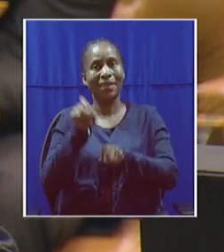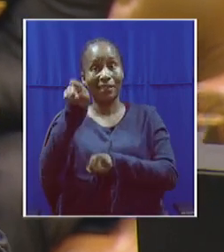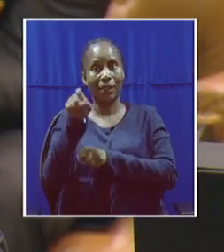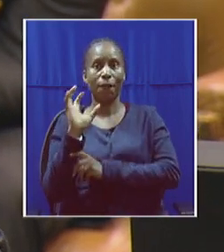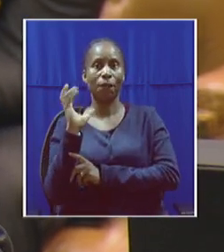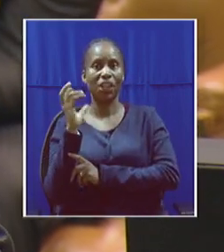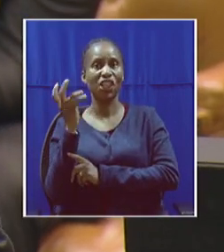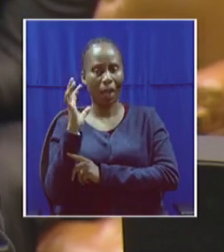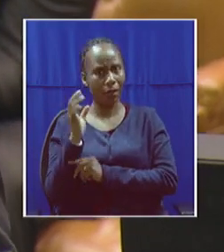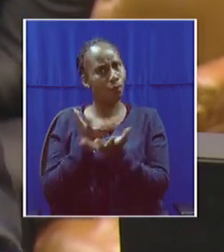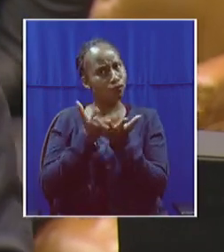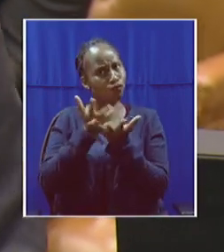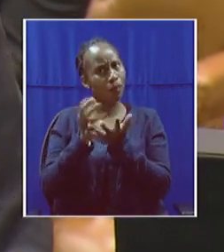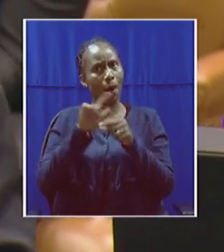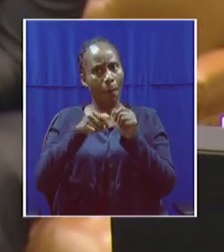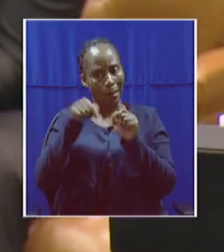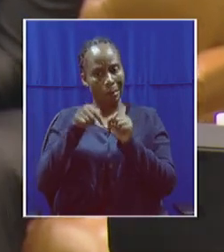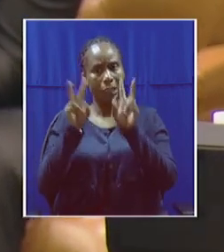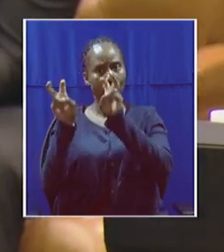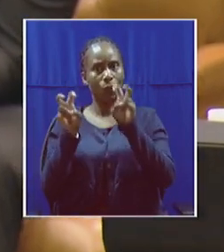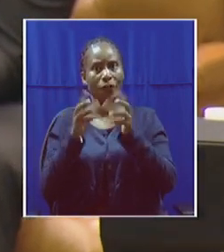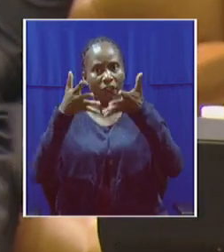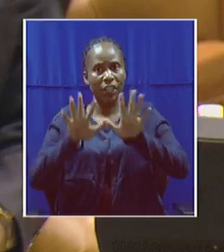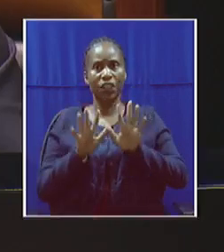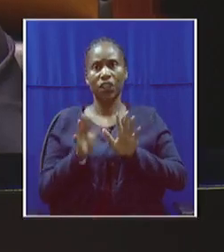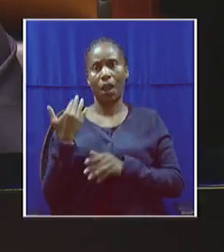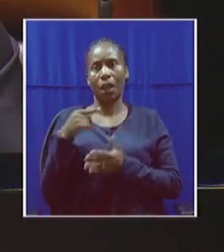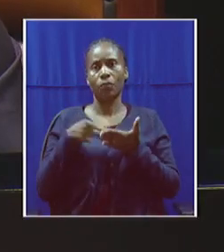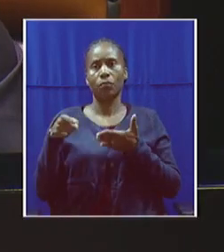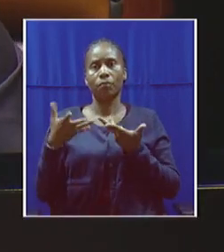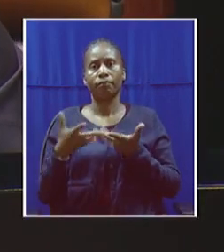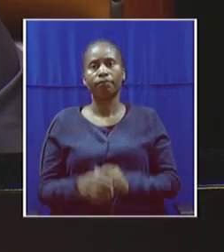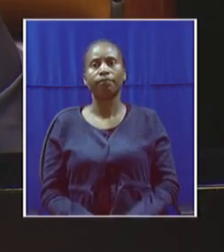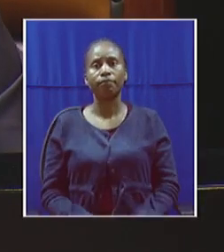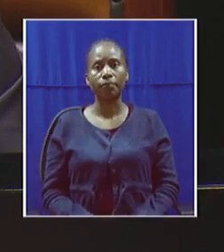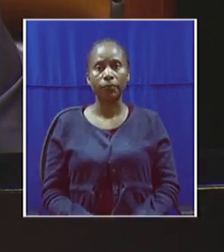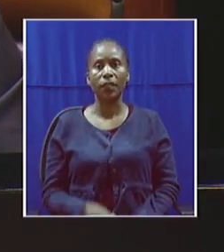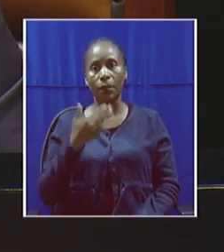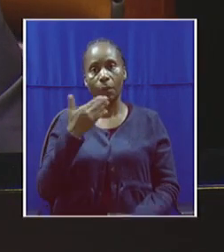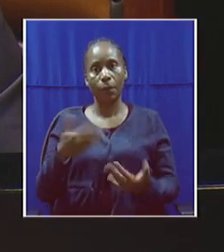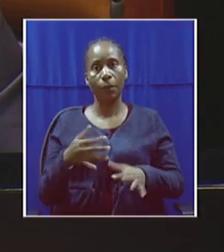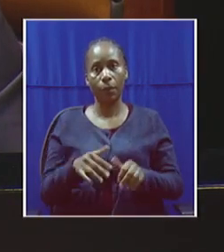them about this particular issue I thank you thank you honorable Deputy